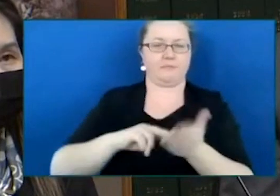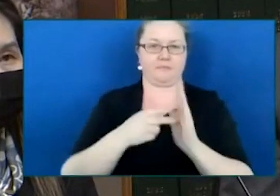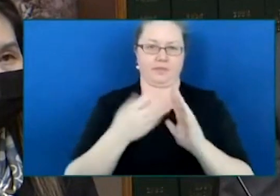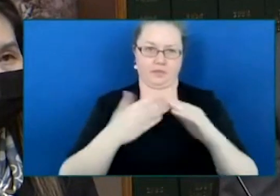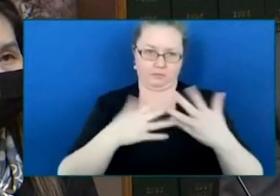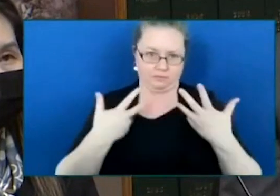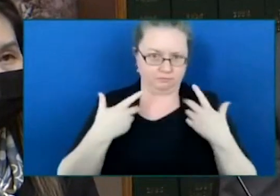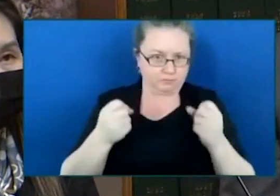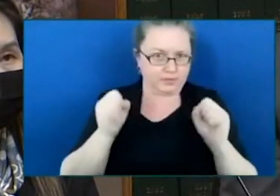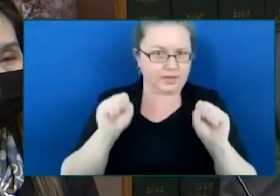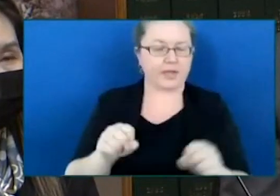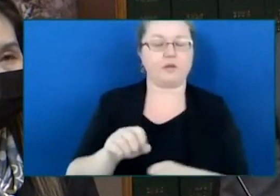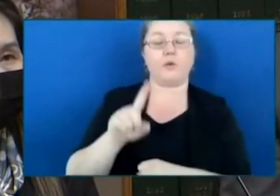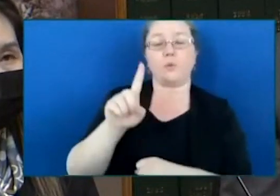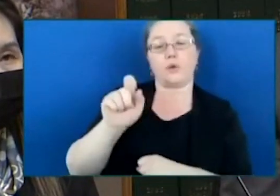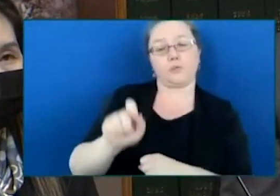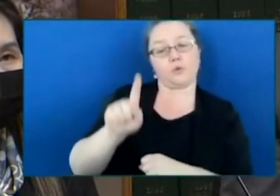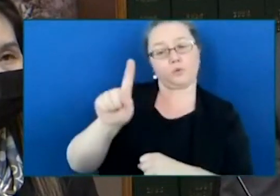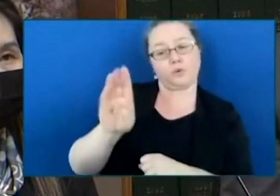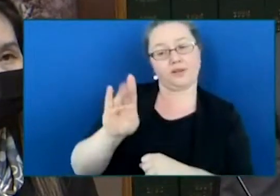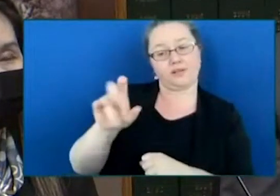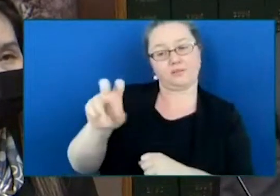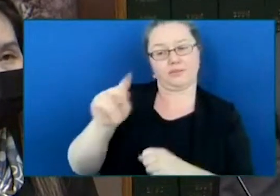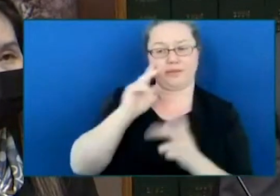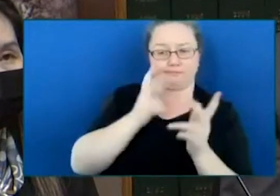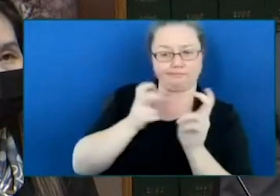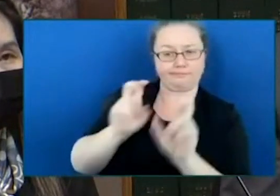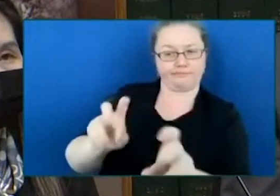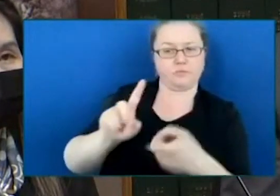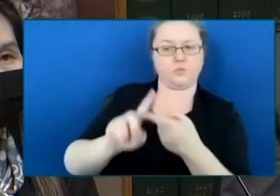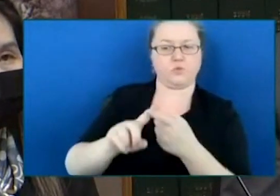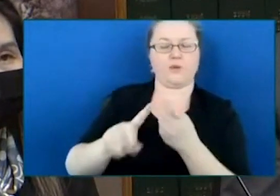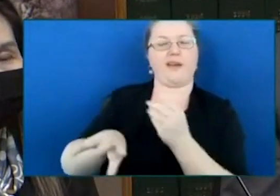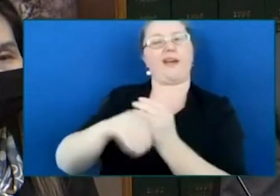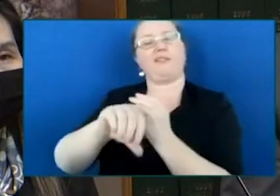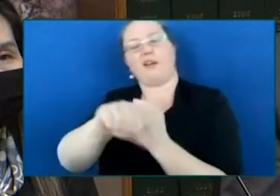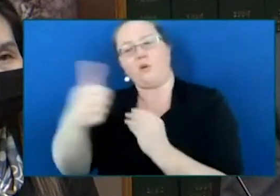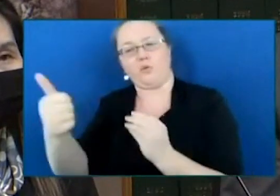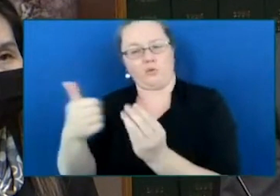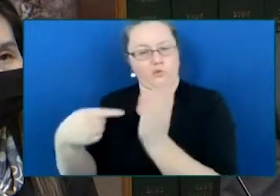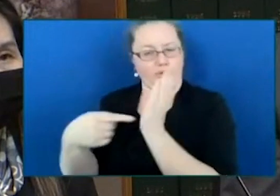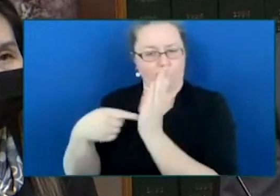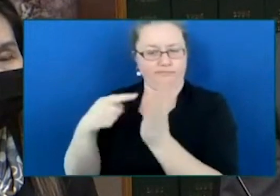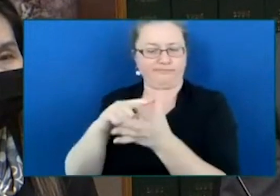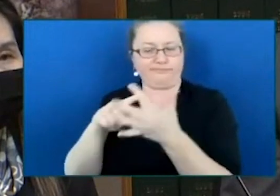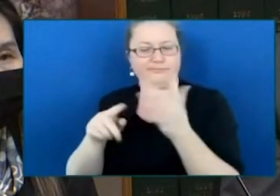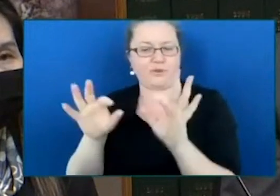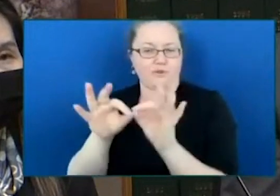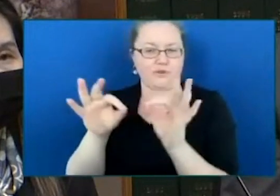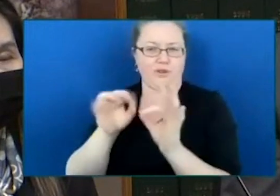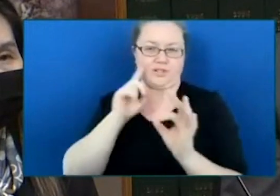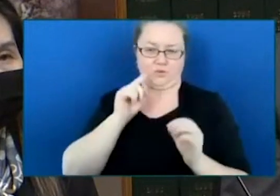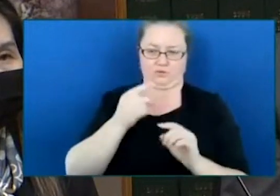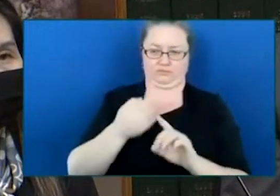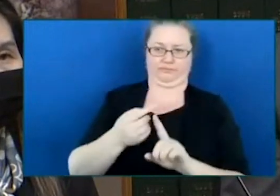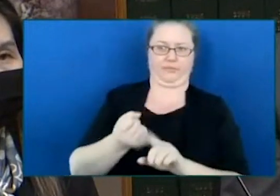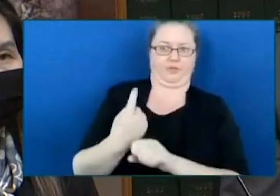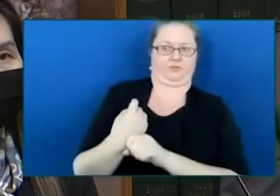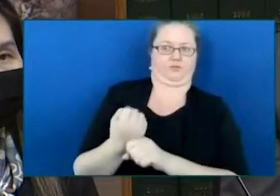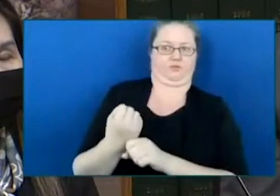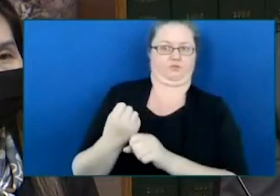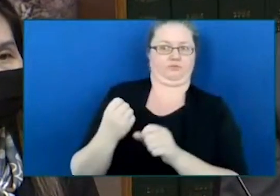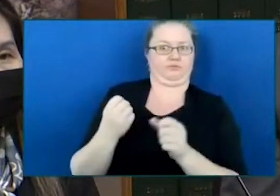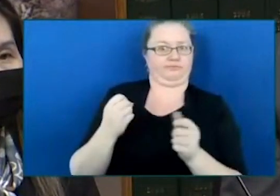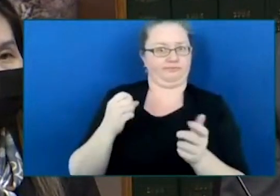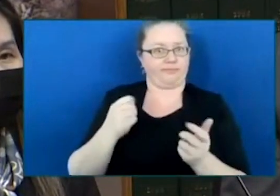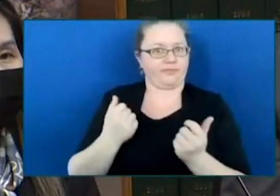additional $1.1 billion is earmarked in contingencies to support additional recovery costs in the months ahead. Mr. Speaker, the Government of